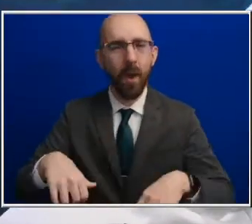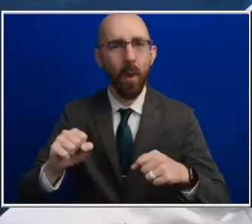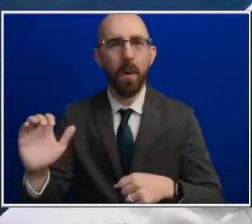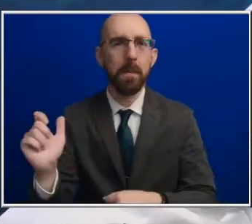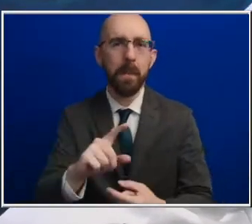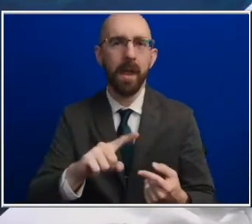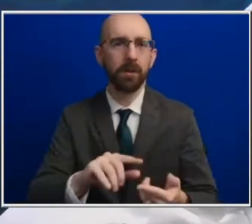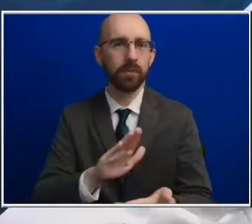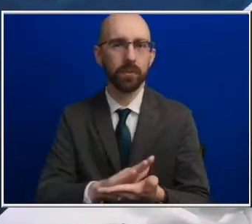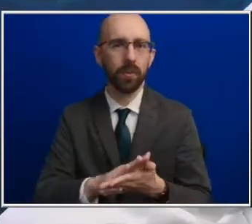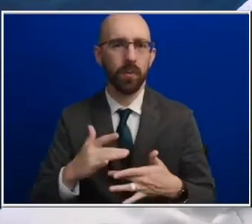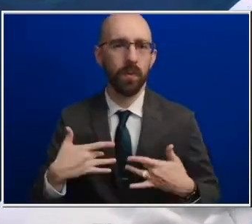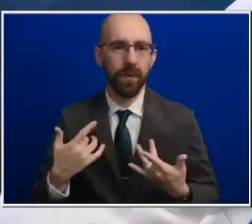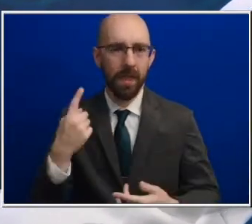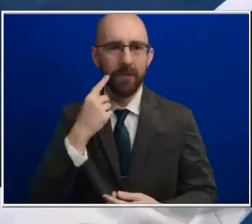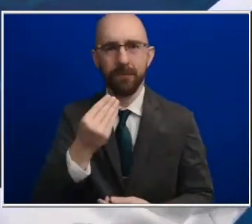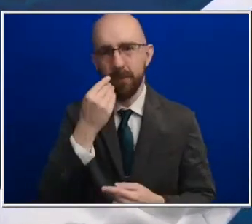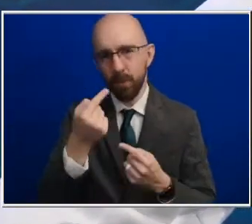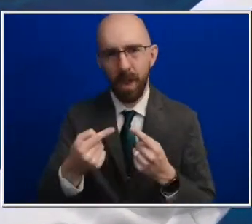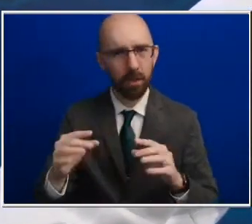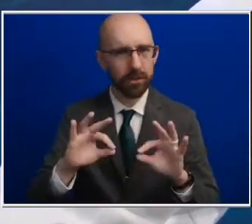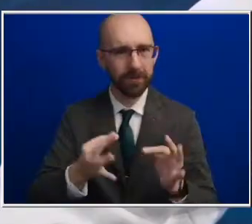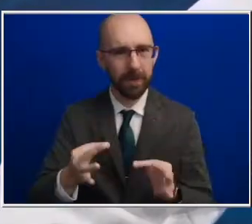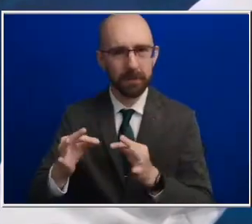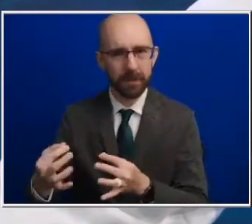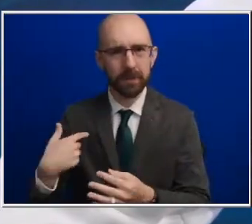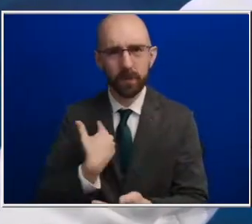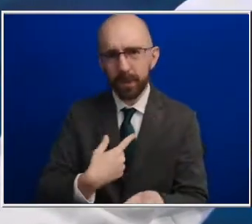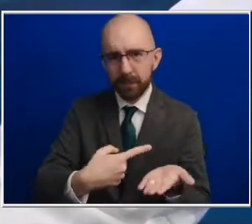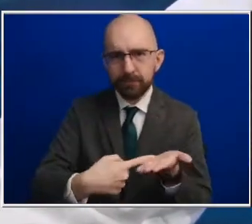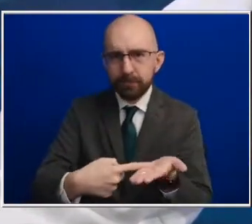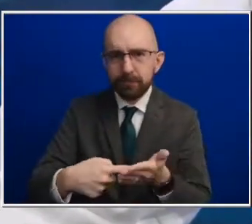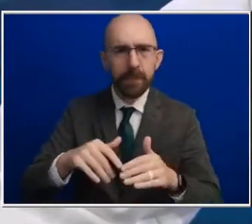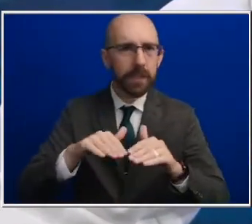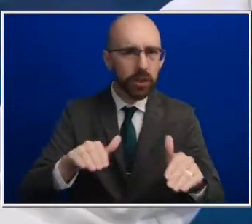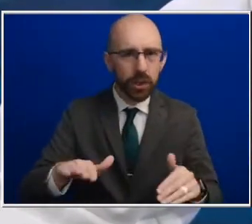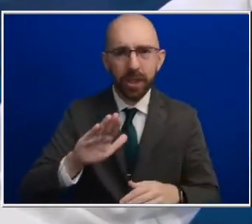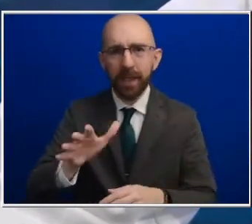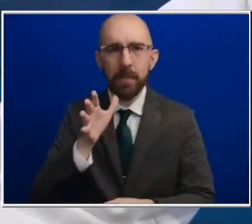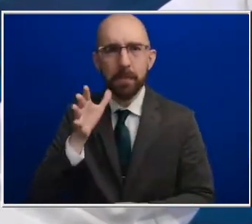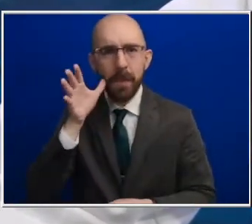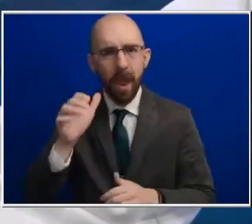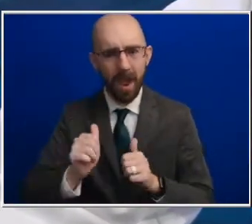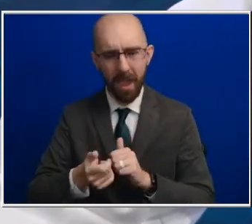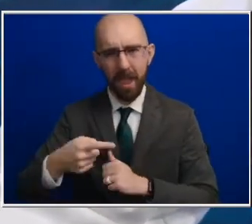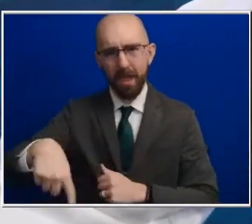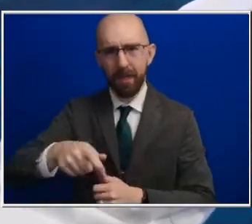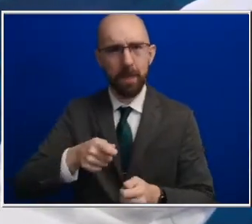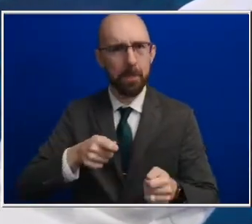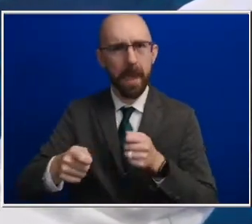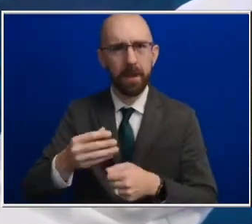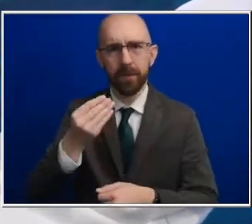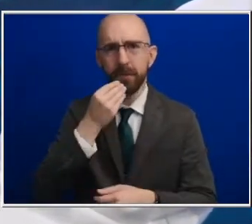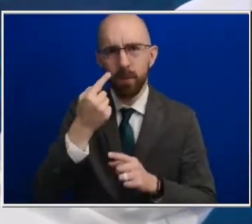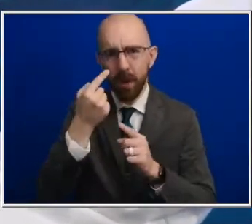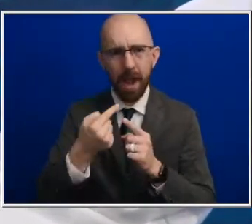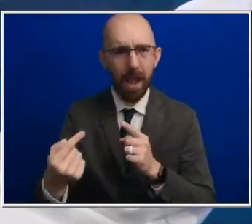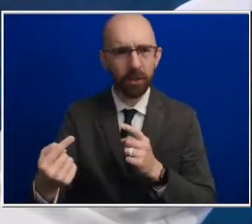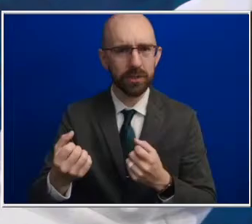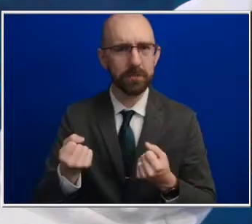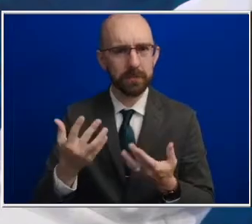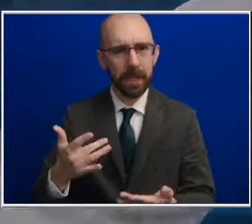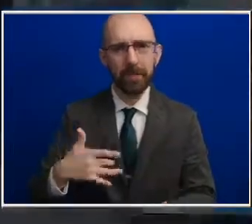for food allergy families. We talked with children and their parents about how they manage their food allergies. Many feel just